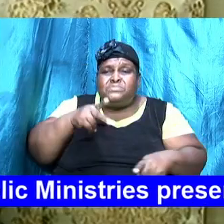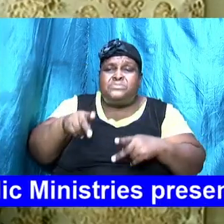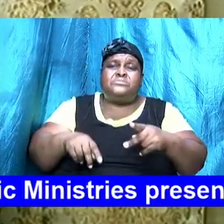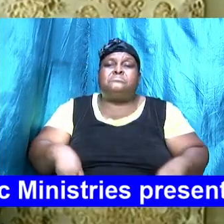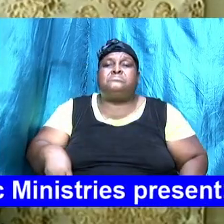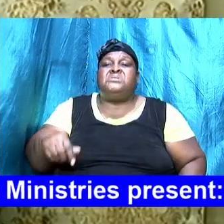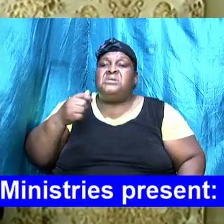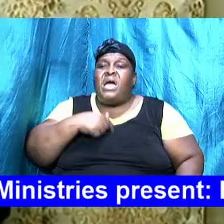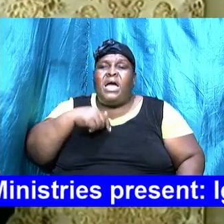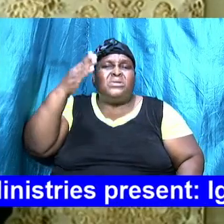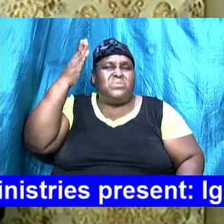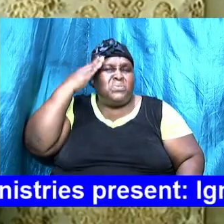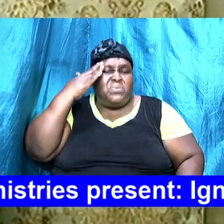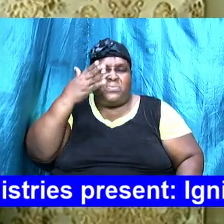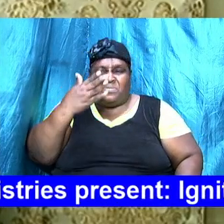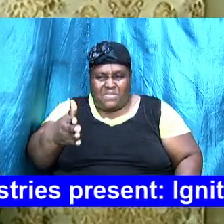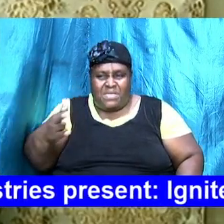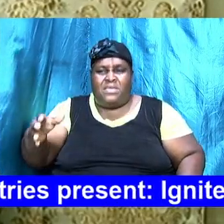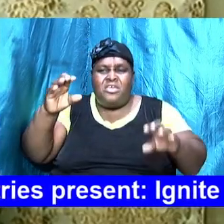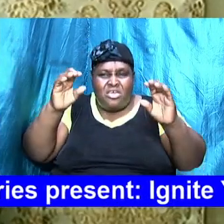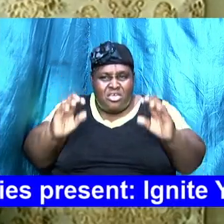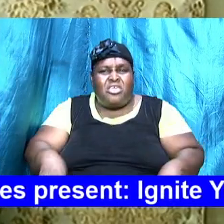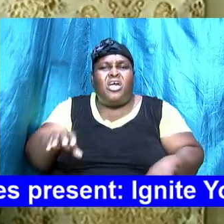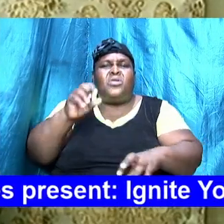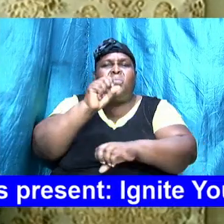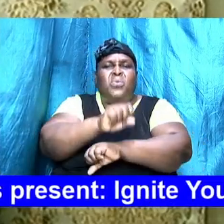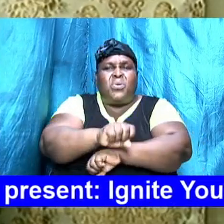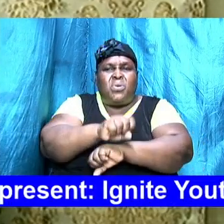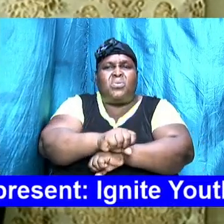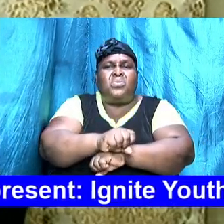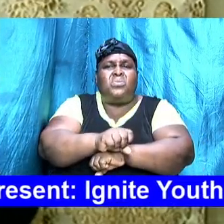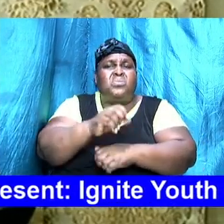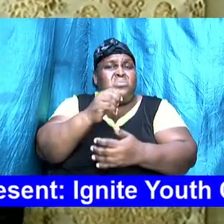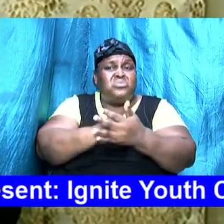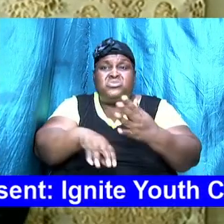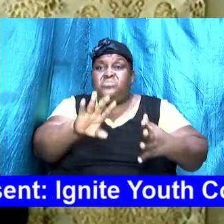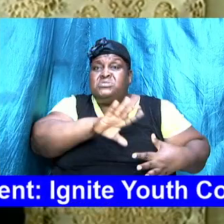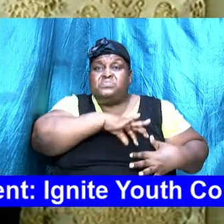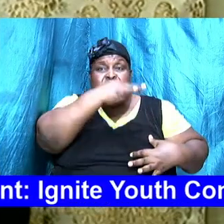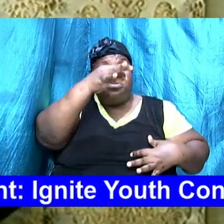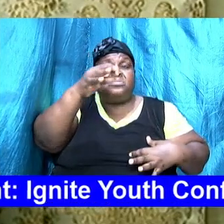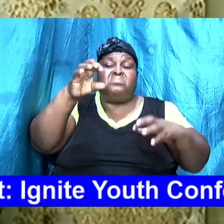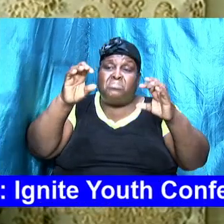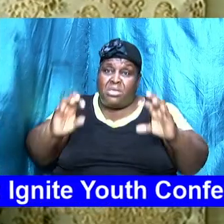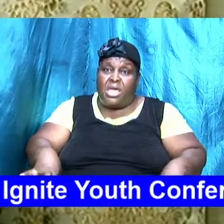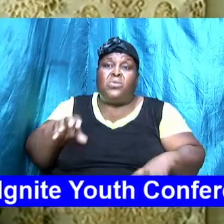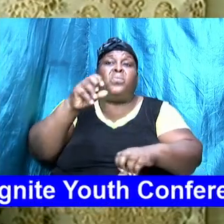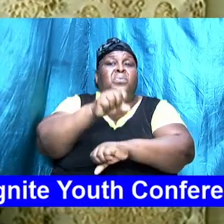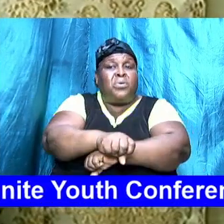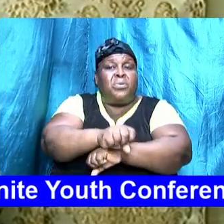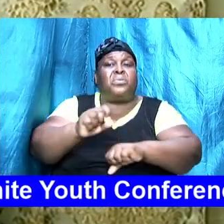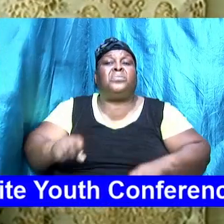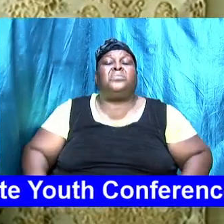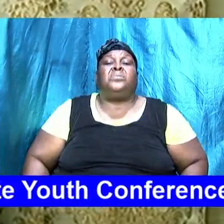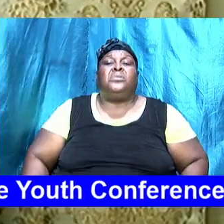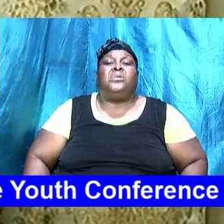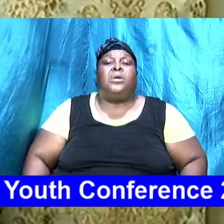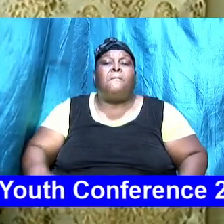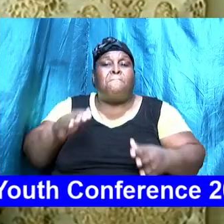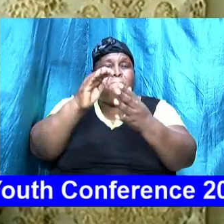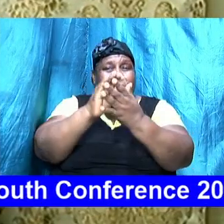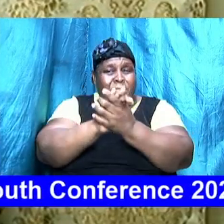And I know that the thing can work. Some are so spiritual. I know that it can work. A marriage